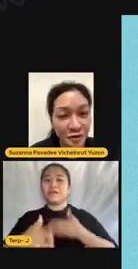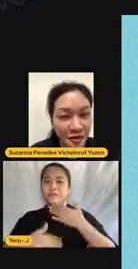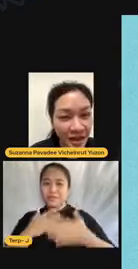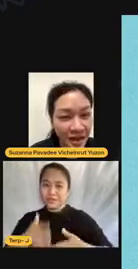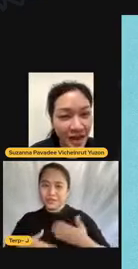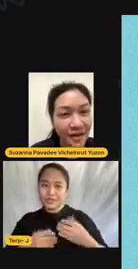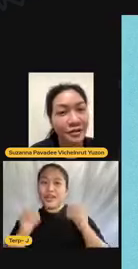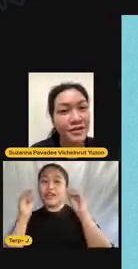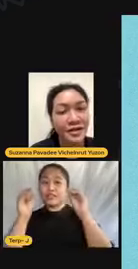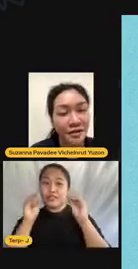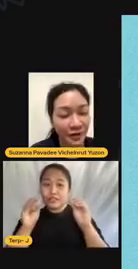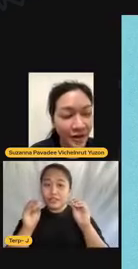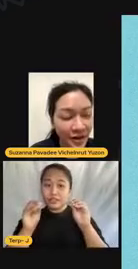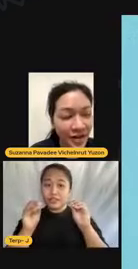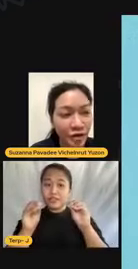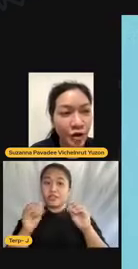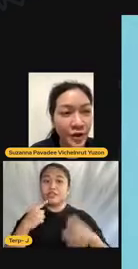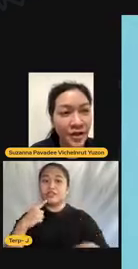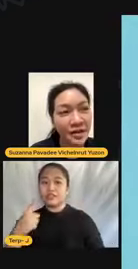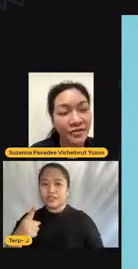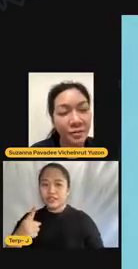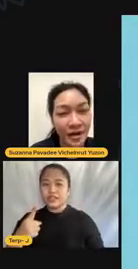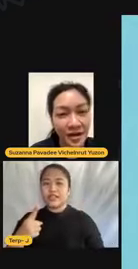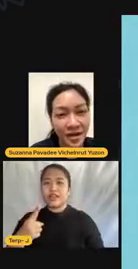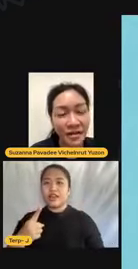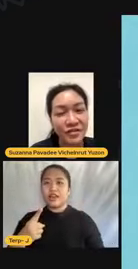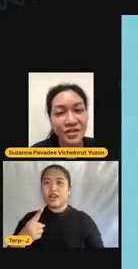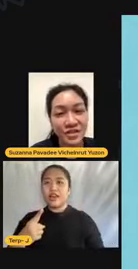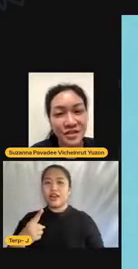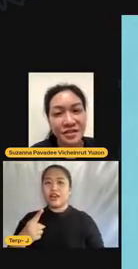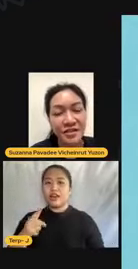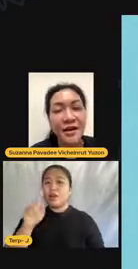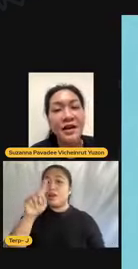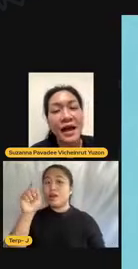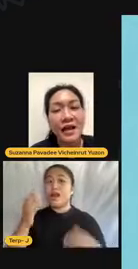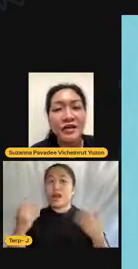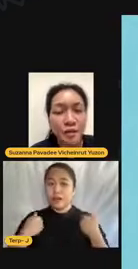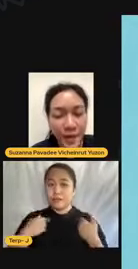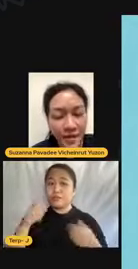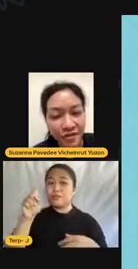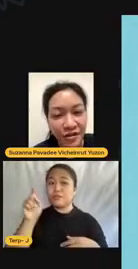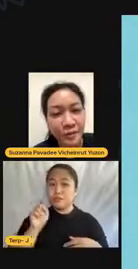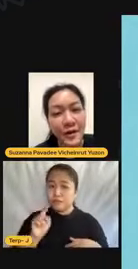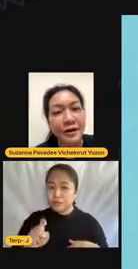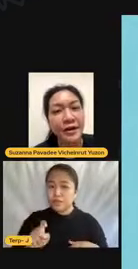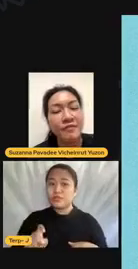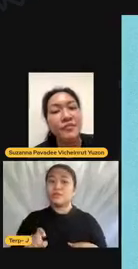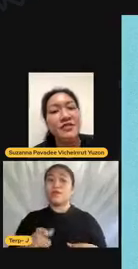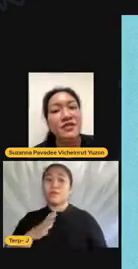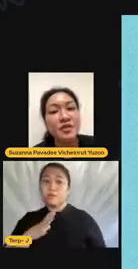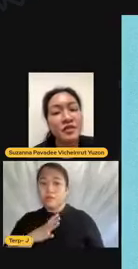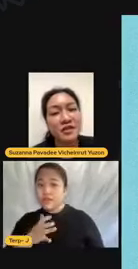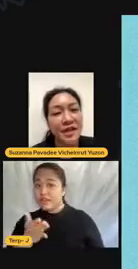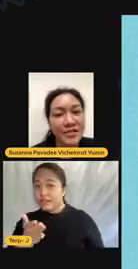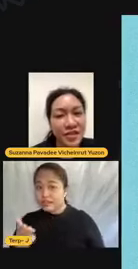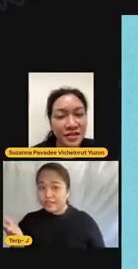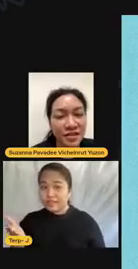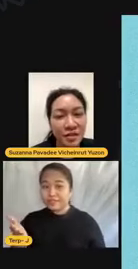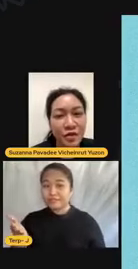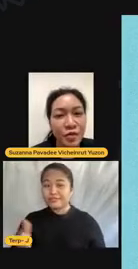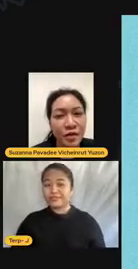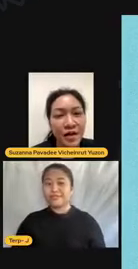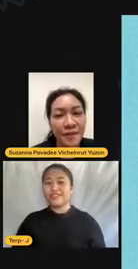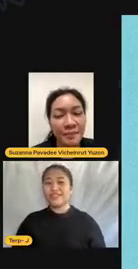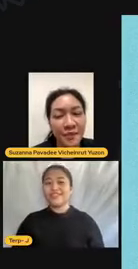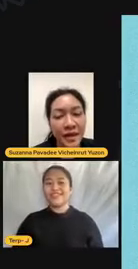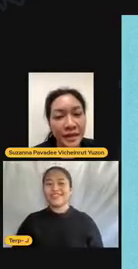like, are you okay? Or to give her go in and give them a hug. If it's your sister, how do you make them feel better? So those are the life skills